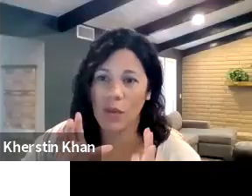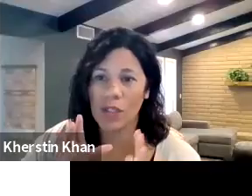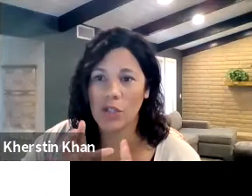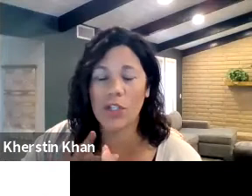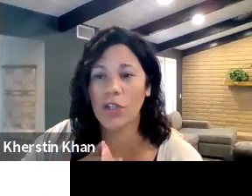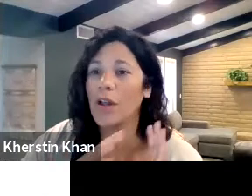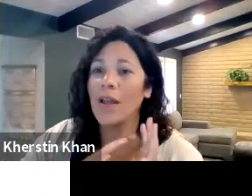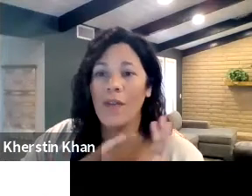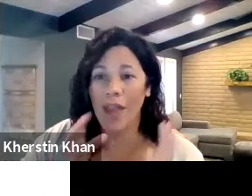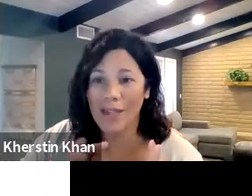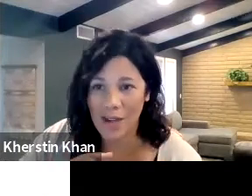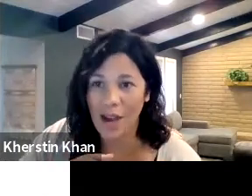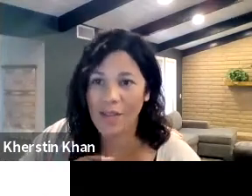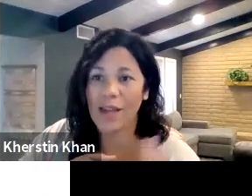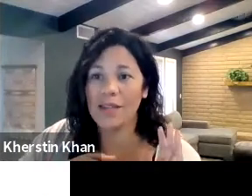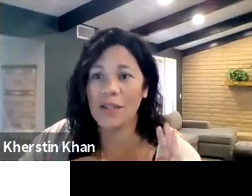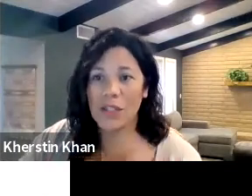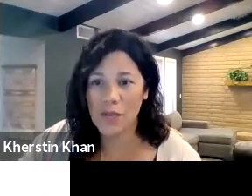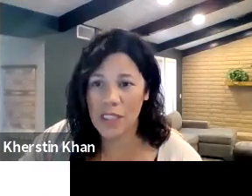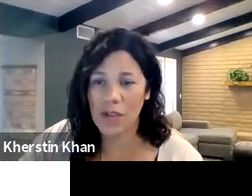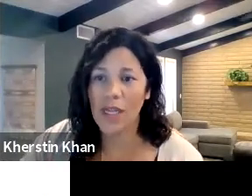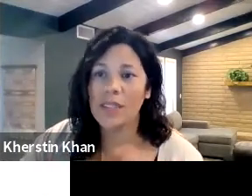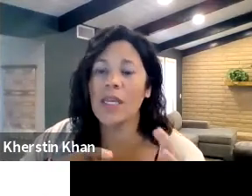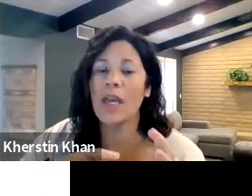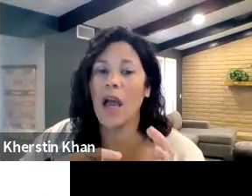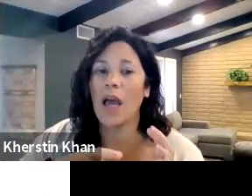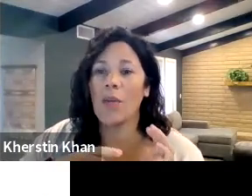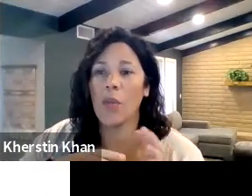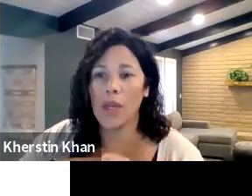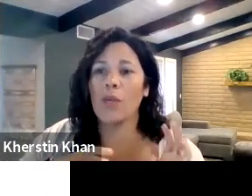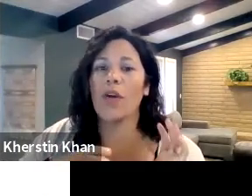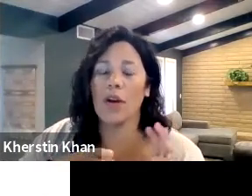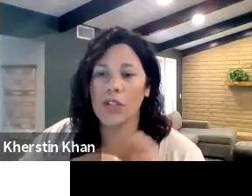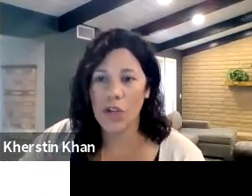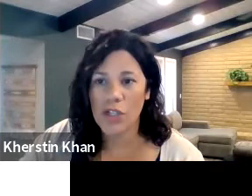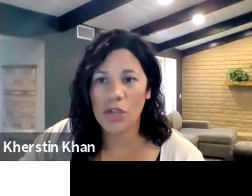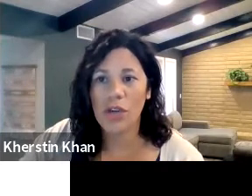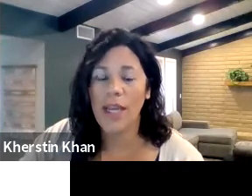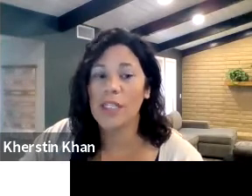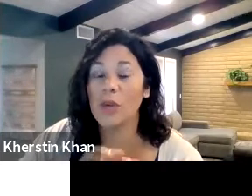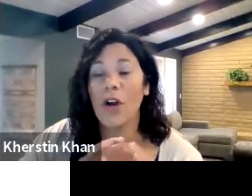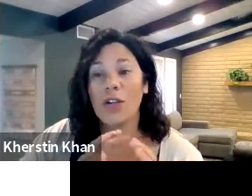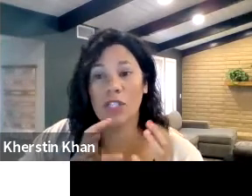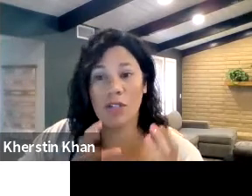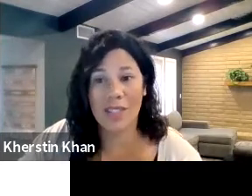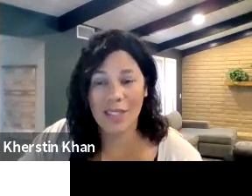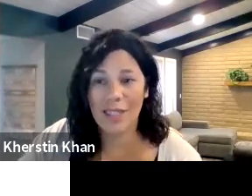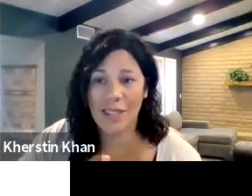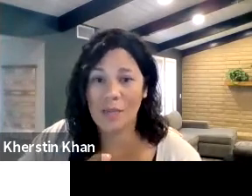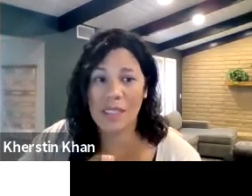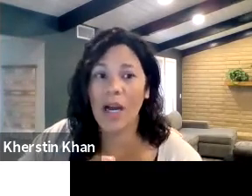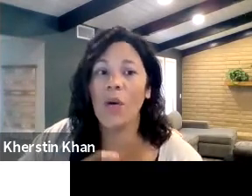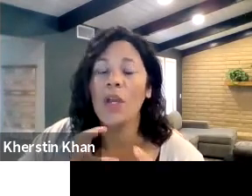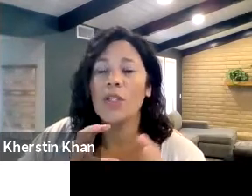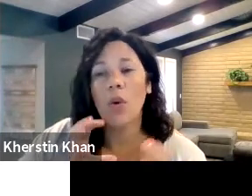think that's only instructional. That is not. That is our service units working with our instructional units. We've got our student